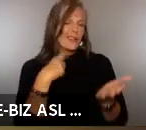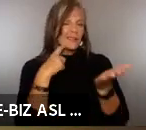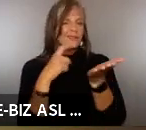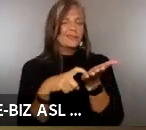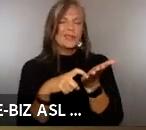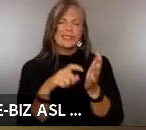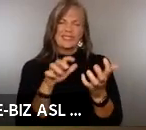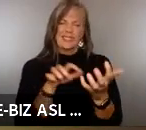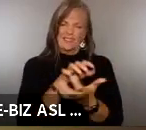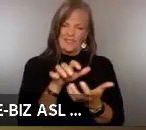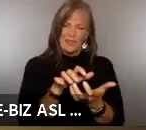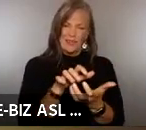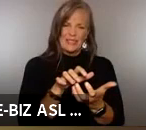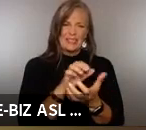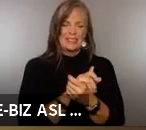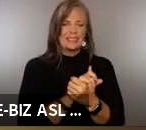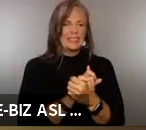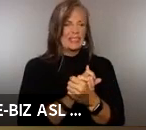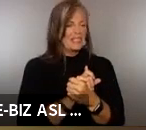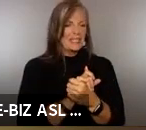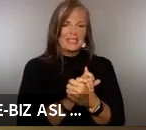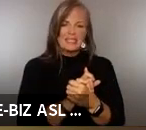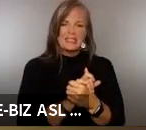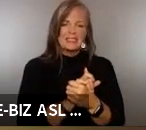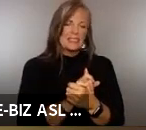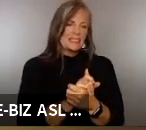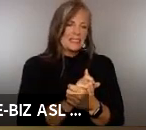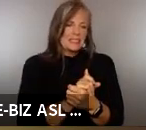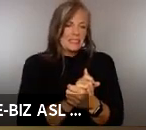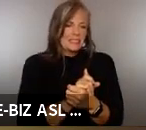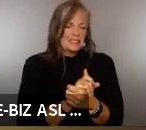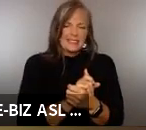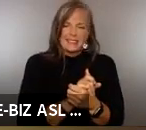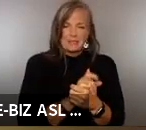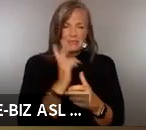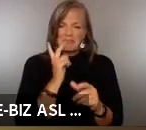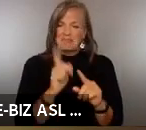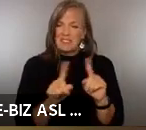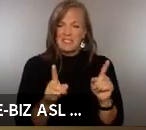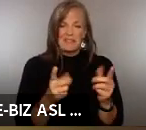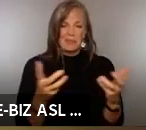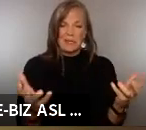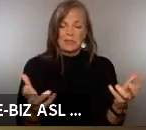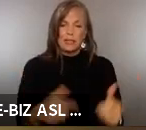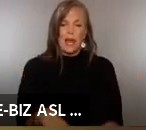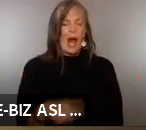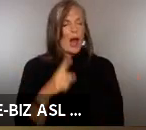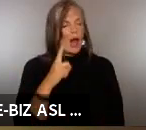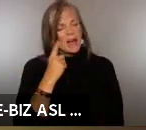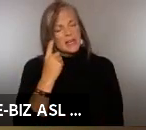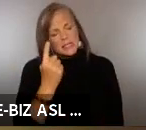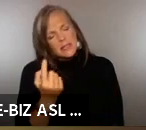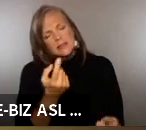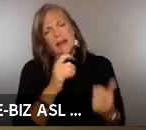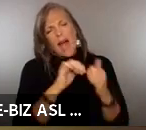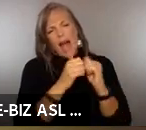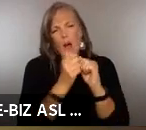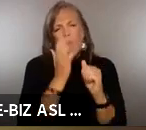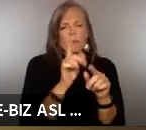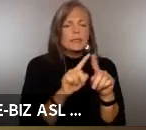that I couldn't really see very much difference. I kept trying to figure out how is it going to be different. And as we kept talking over the days, I just felt